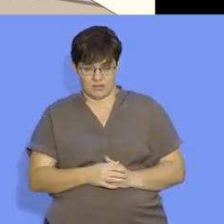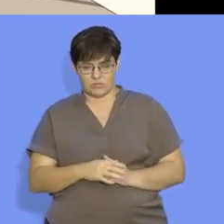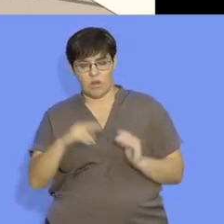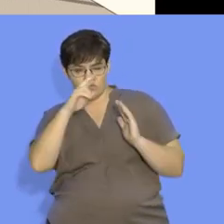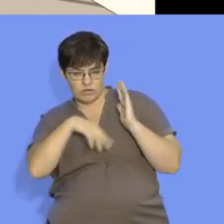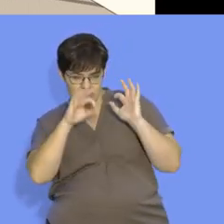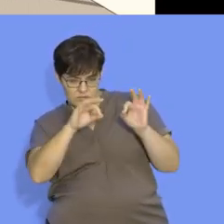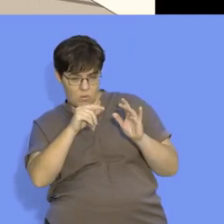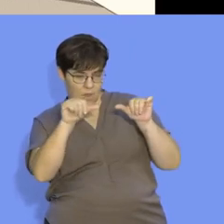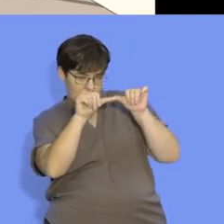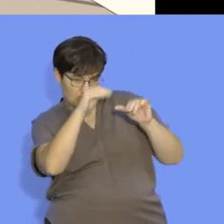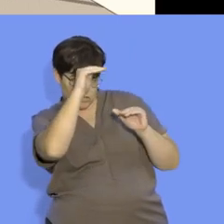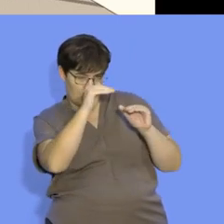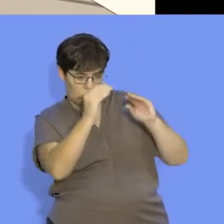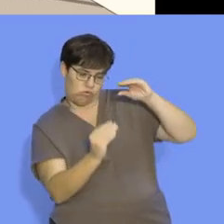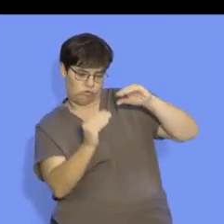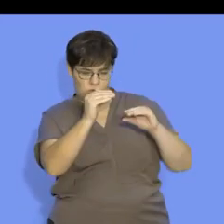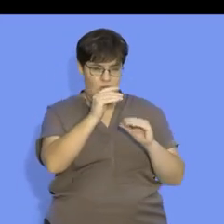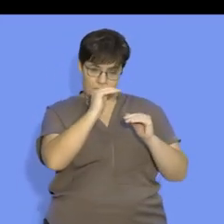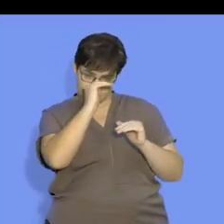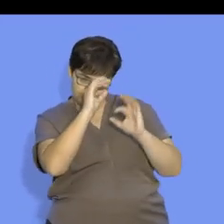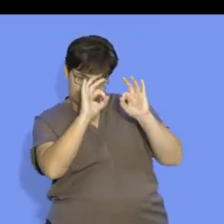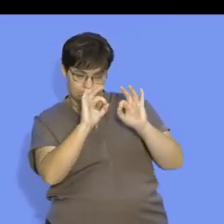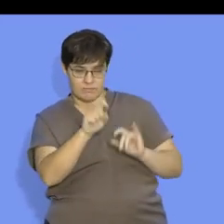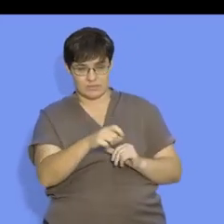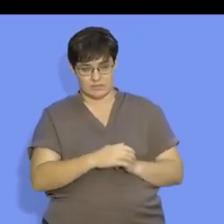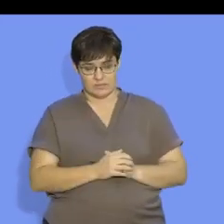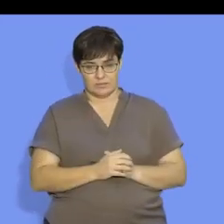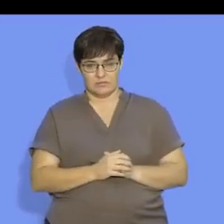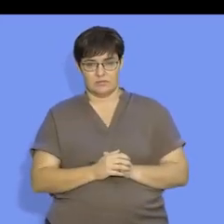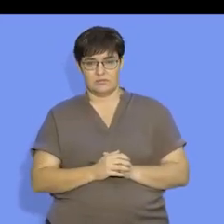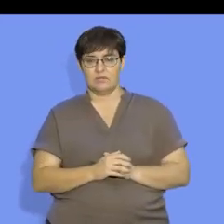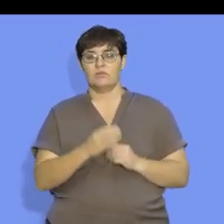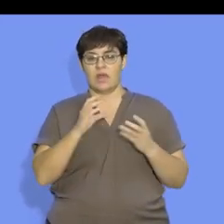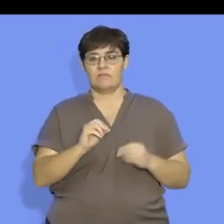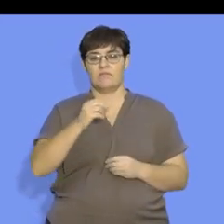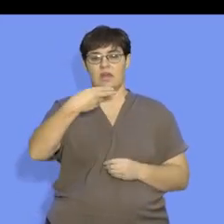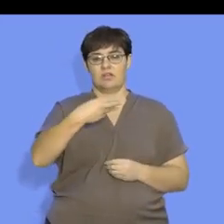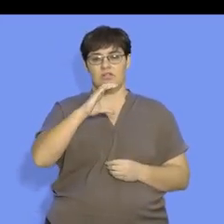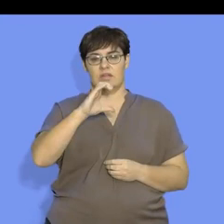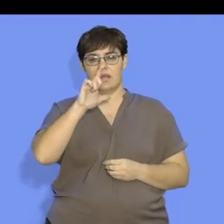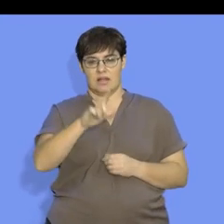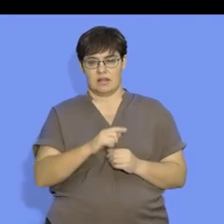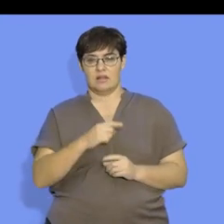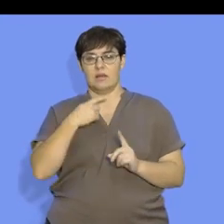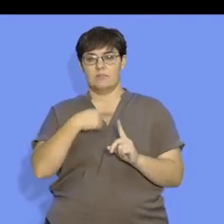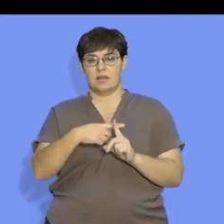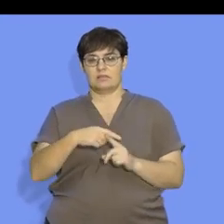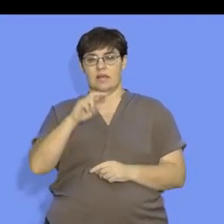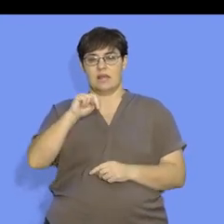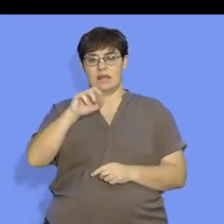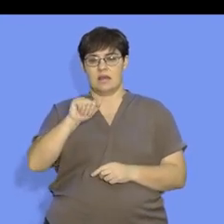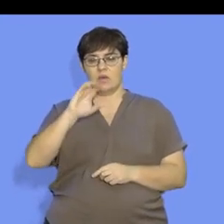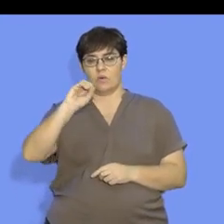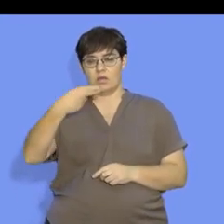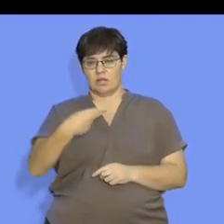can be able to take readings correctly. Right. Okay, here's an example of a titration. We've got hydrochloric acid,